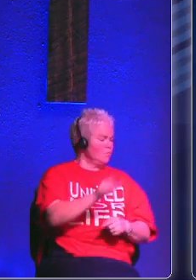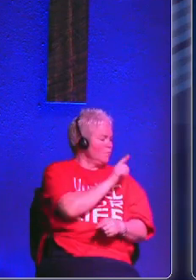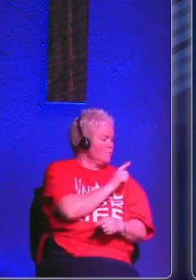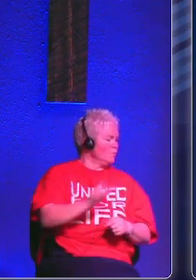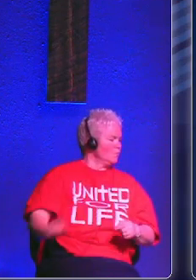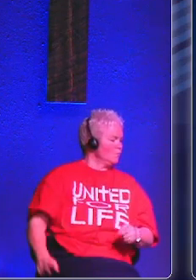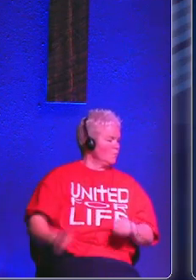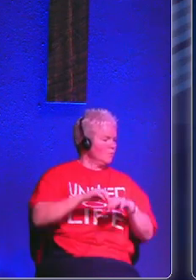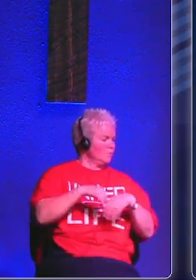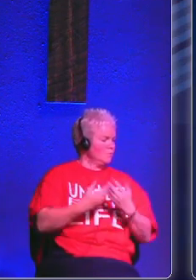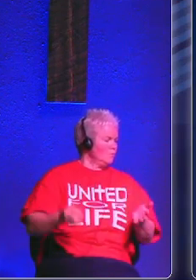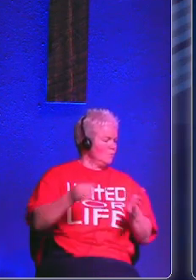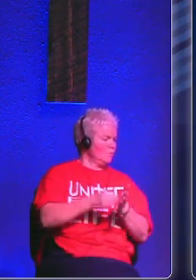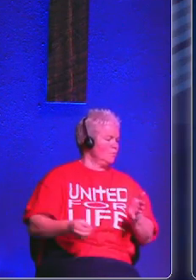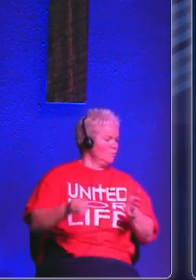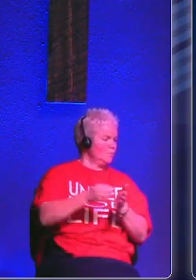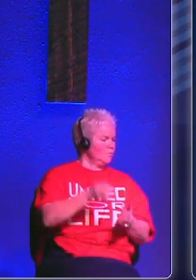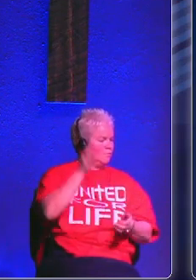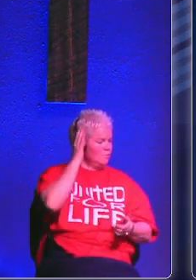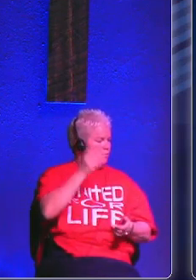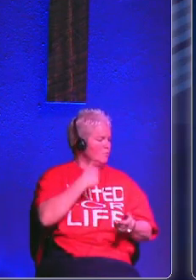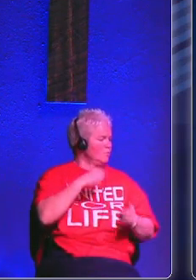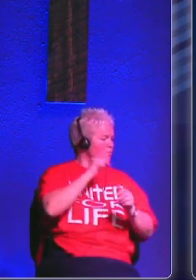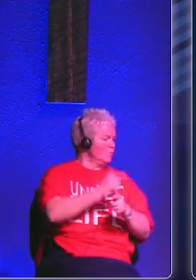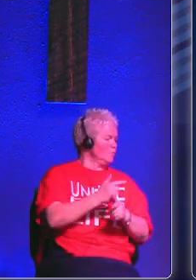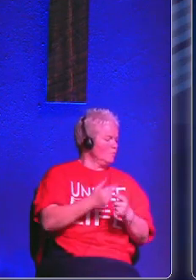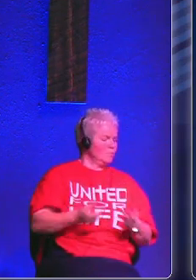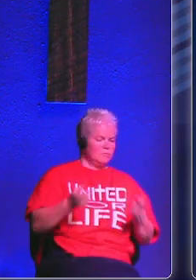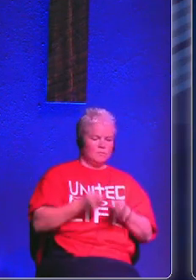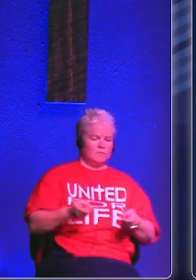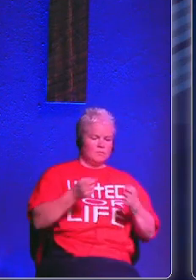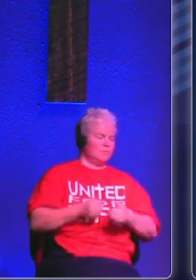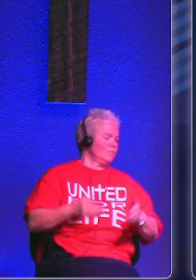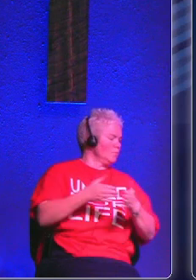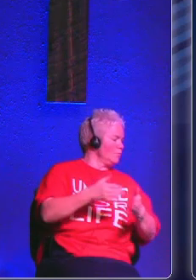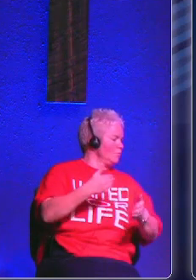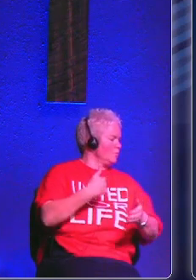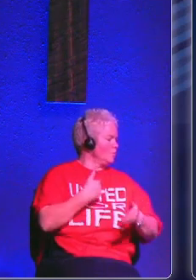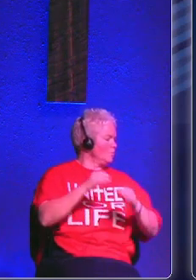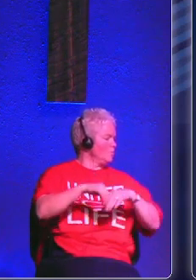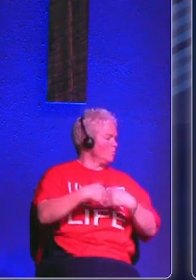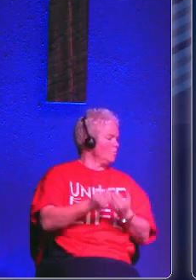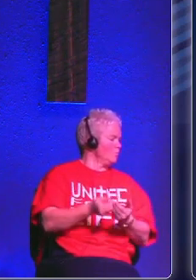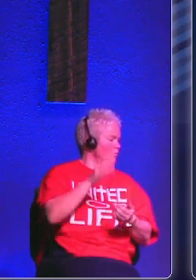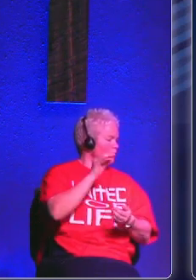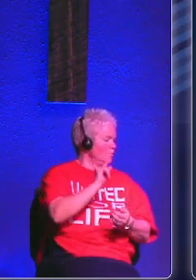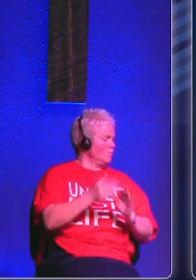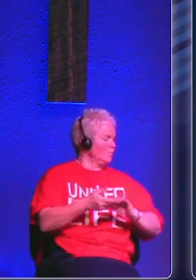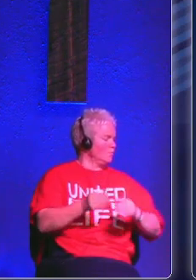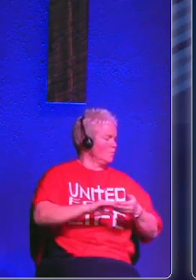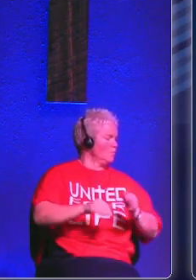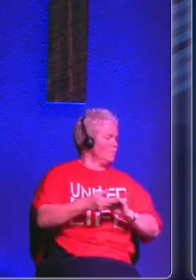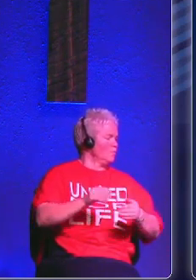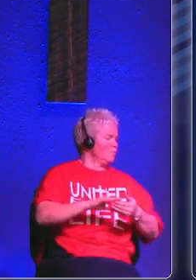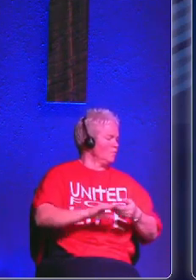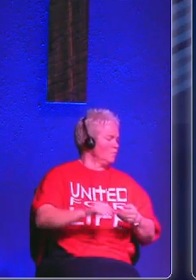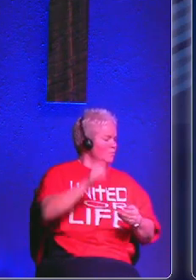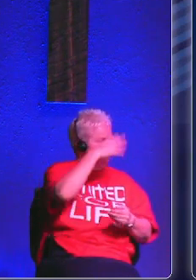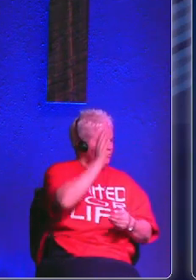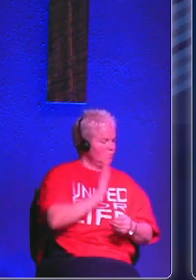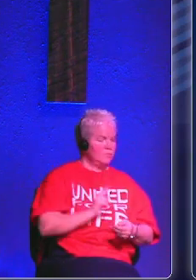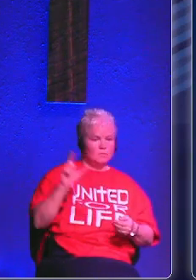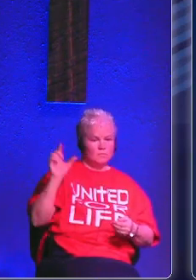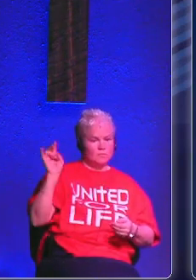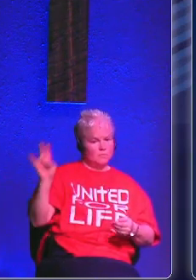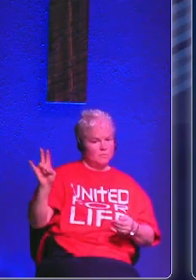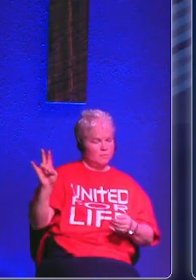Lord, how often will my brother sin against me and I forgive him? As many as seven times? Jesus